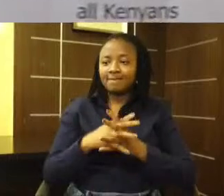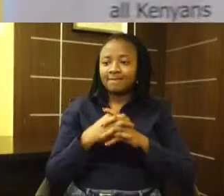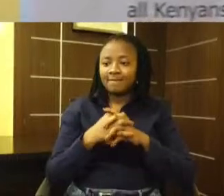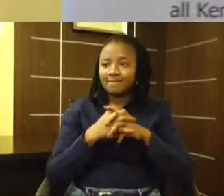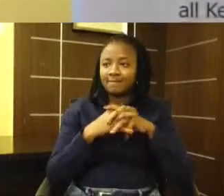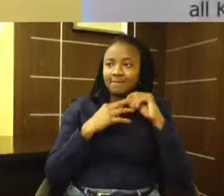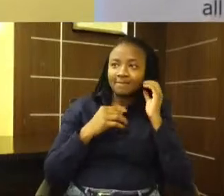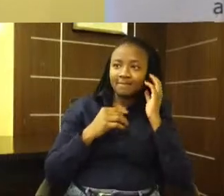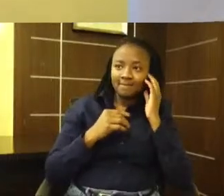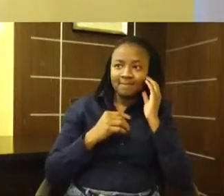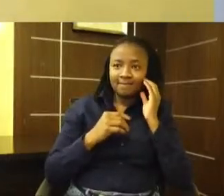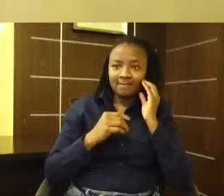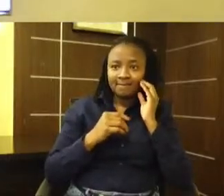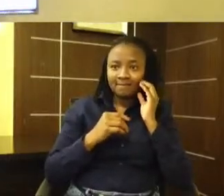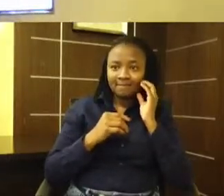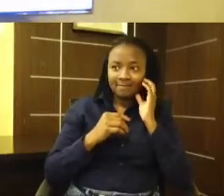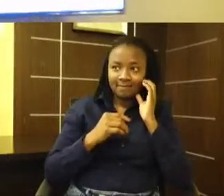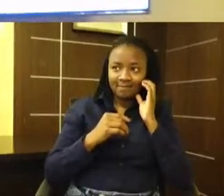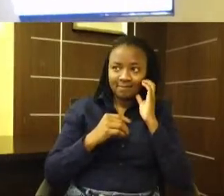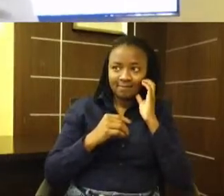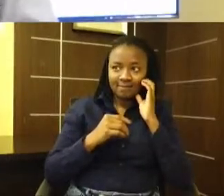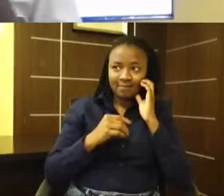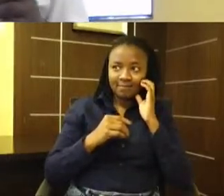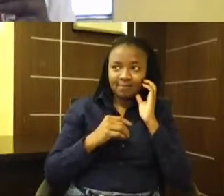And that Gen Z was a real Gen Z.